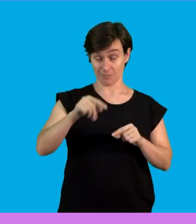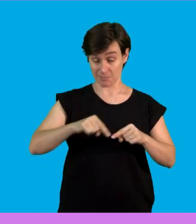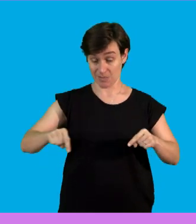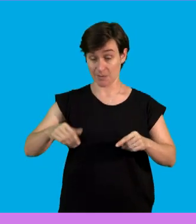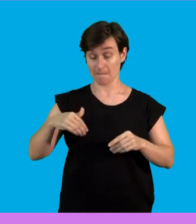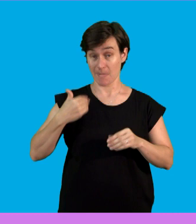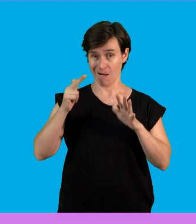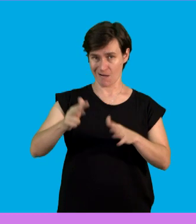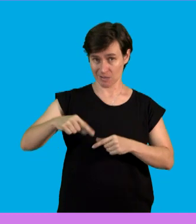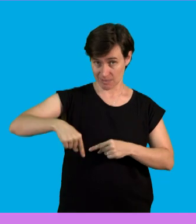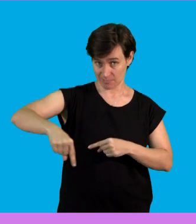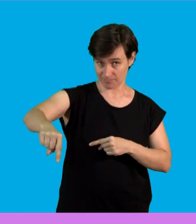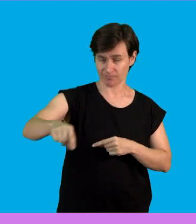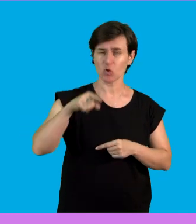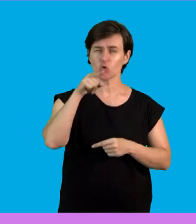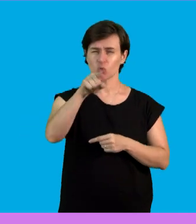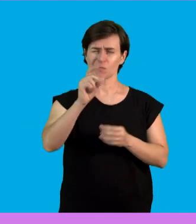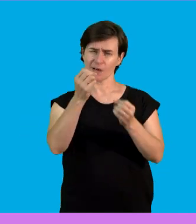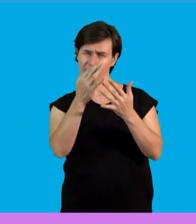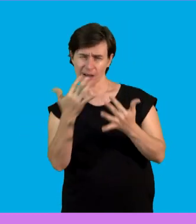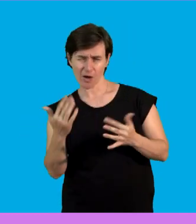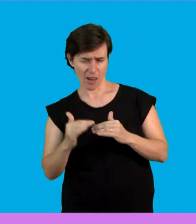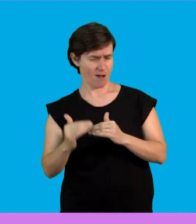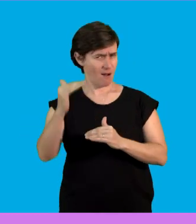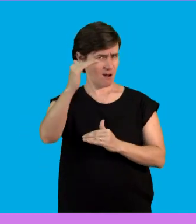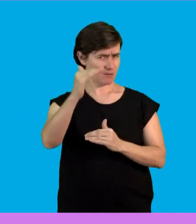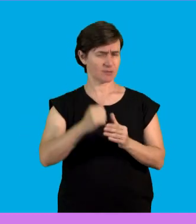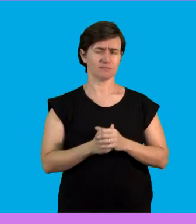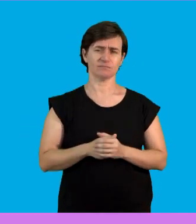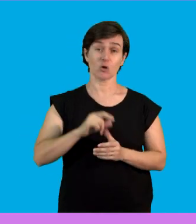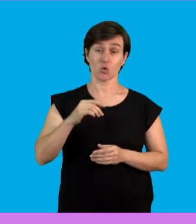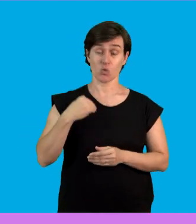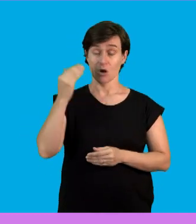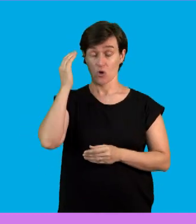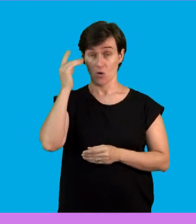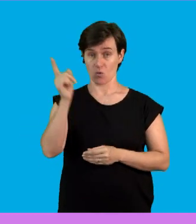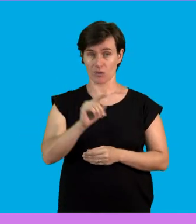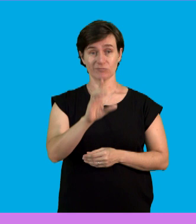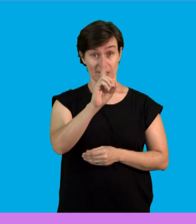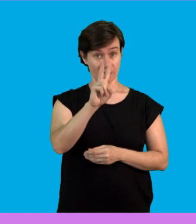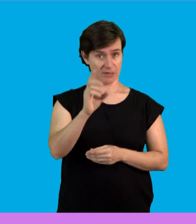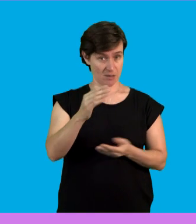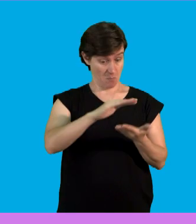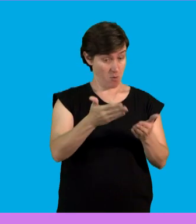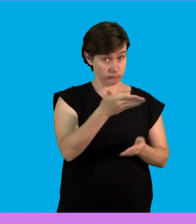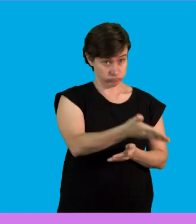centimeters. Calculate the height of the box. So we know the